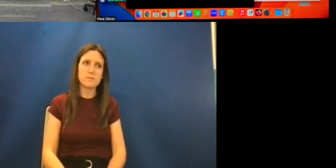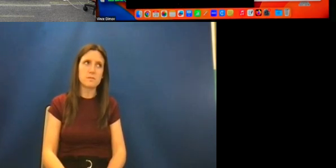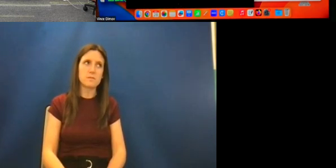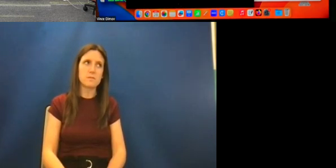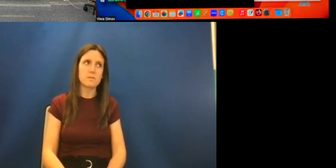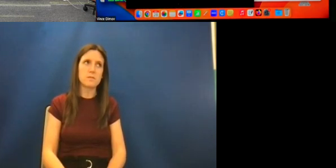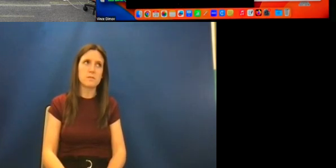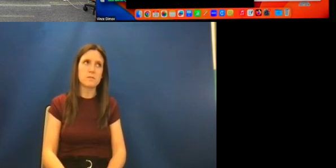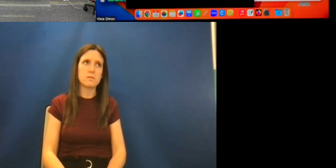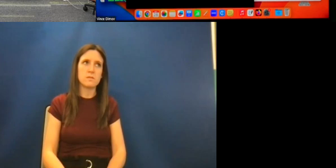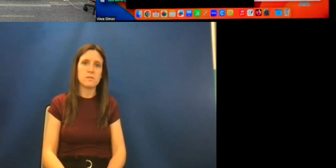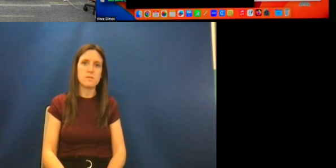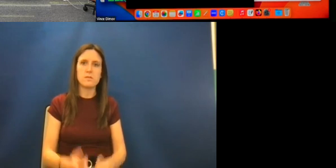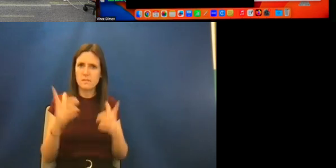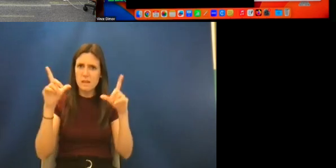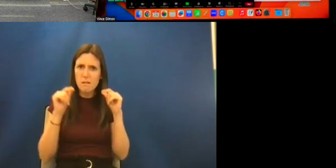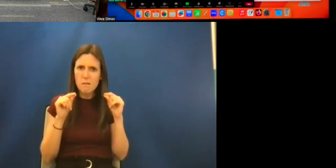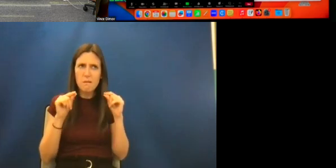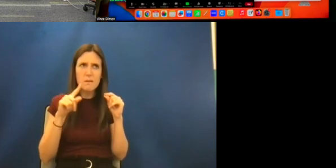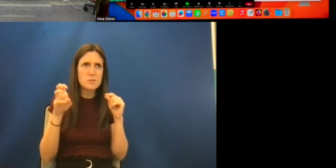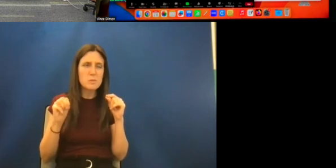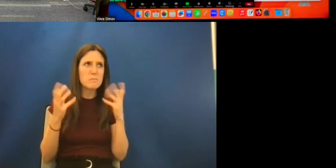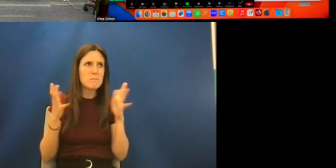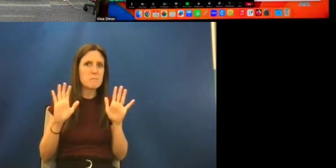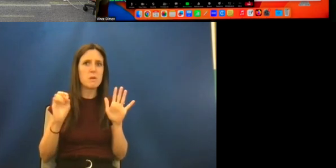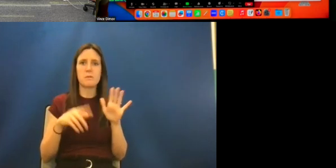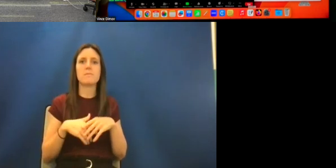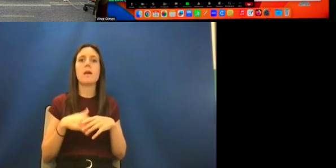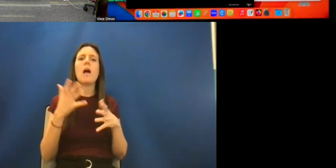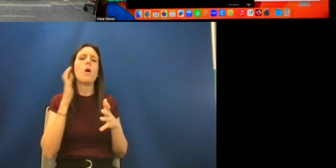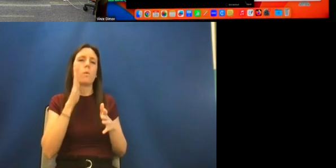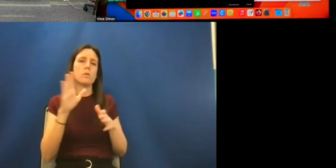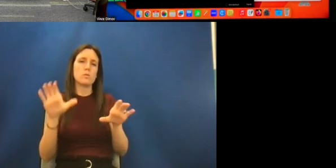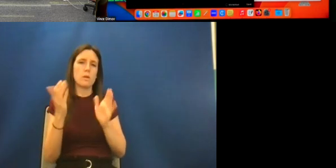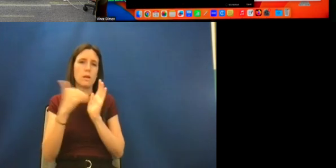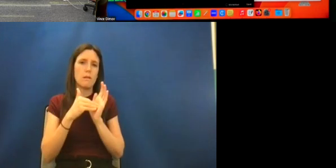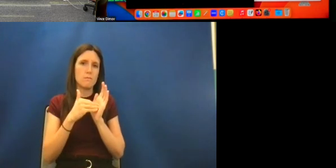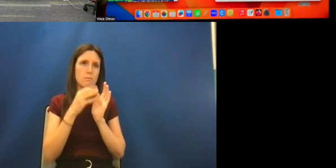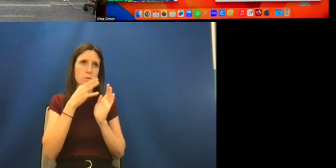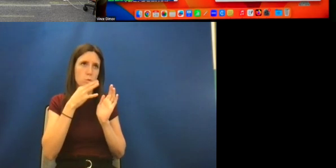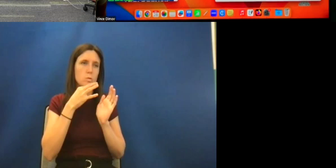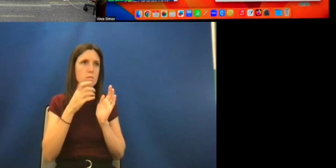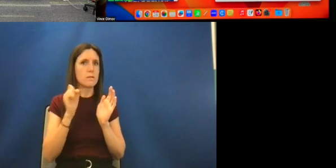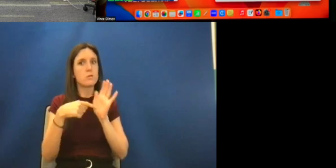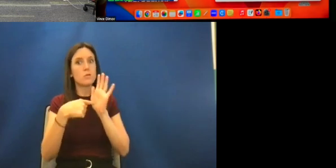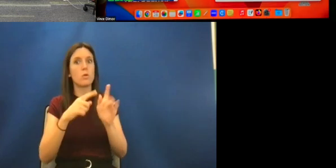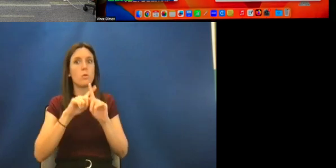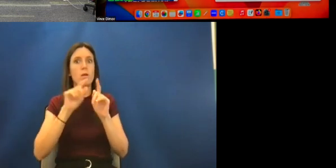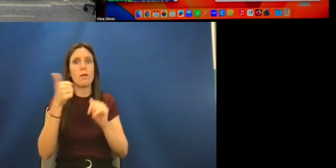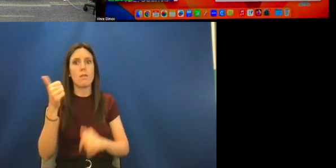Can I close the Zoom meeting? Okay, we'll do another one in a little bit because I want to show you another feature real quick, and then maybe we can go back to